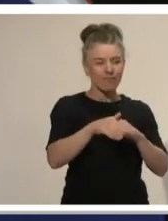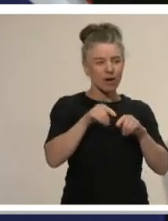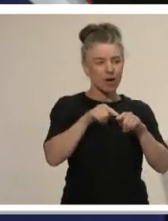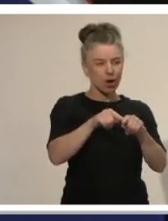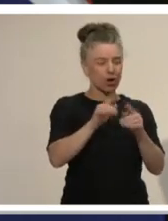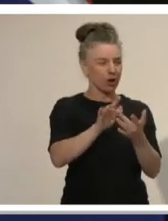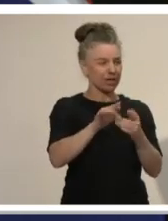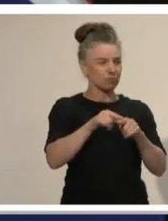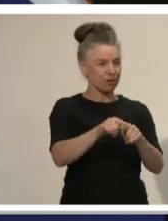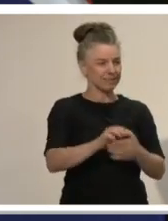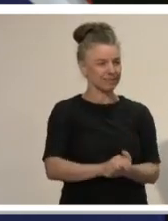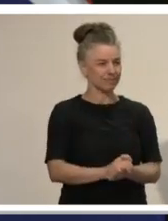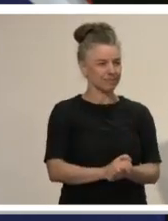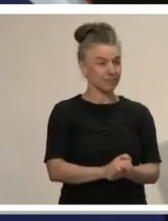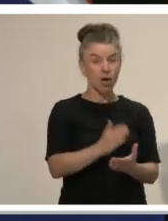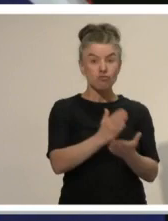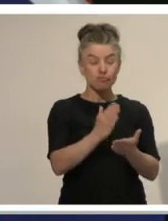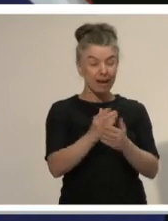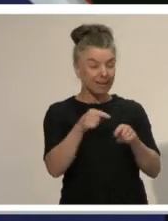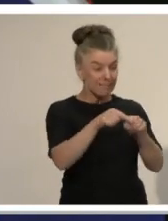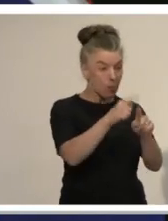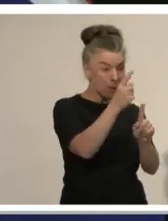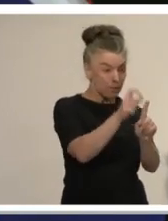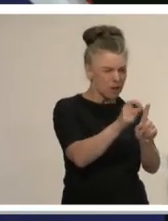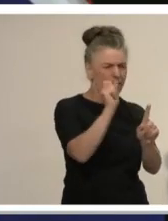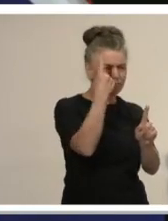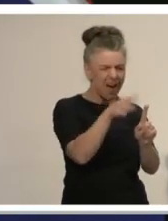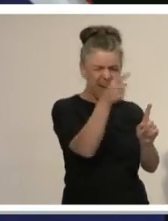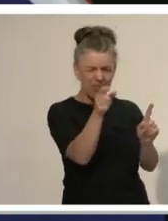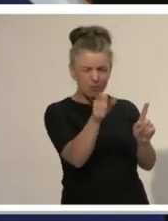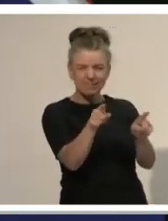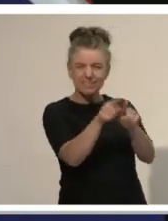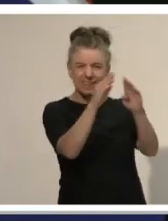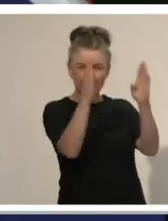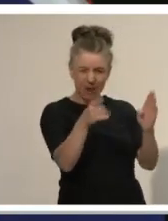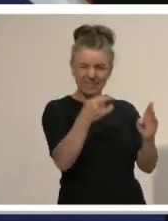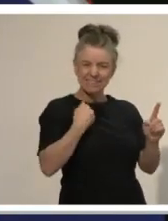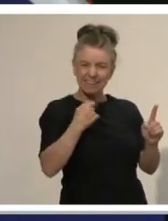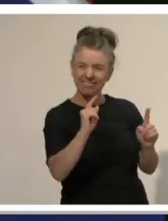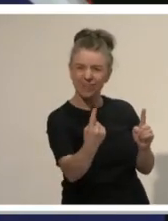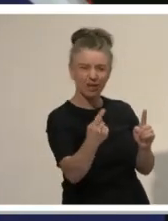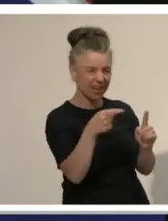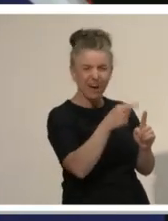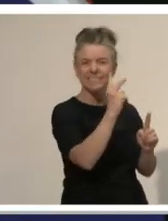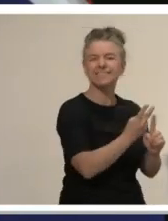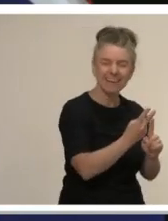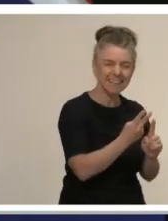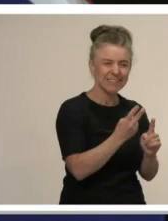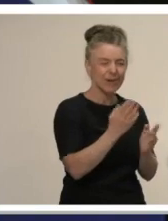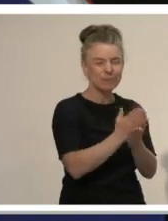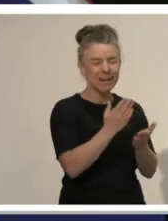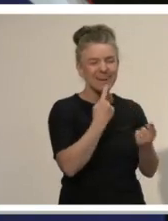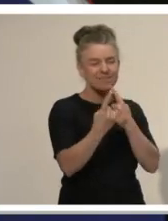only identified through the work that those PHUs are doing. So I think it's just important to keep some of that in mind. It's not